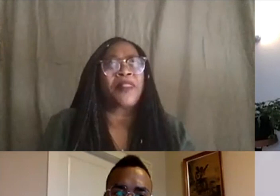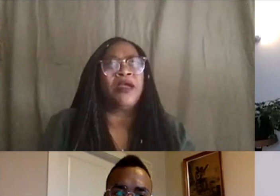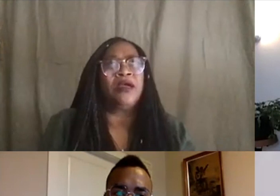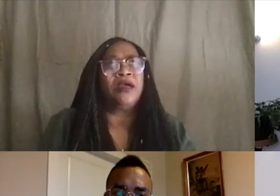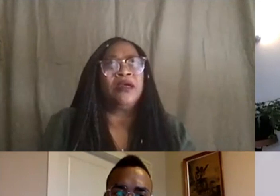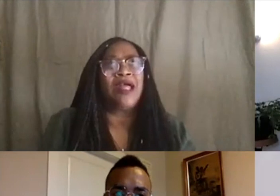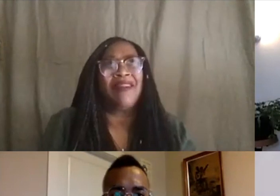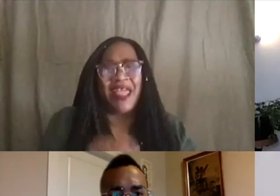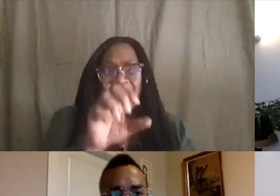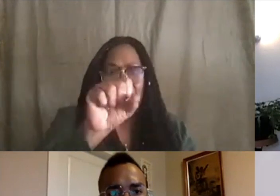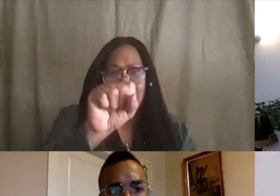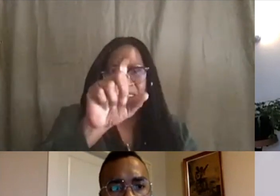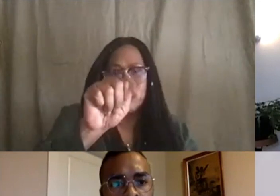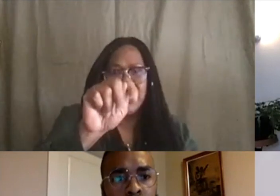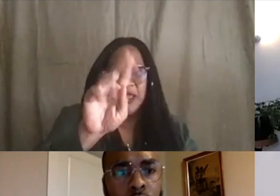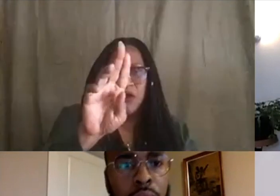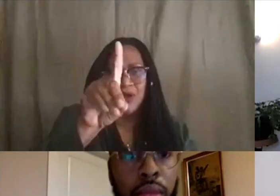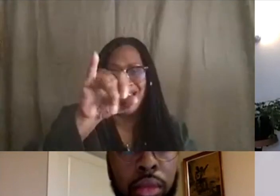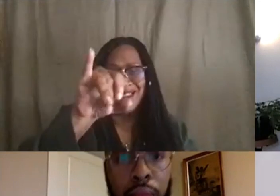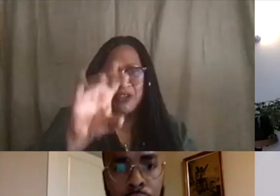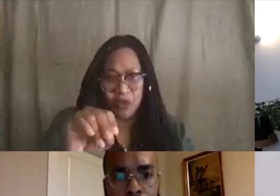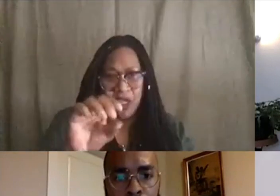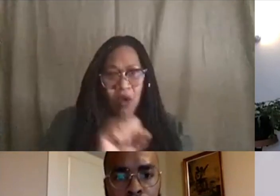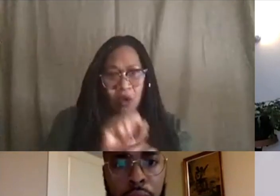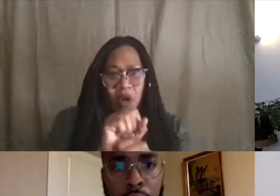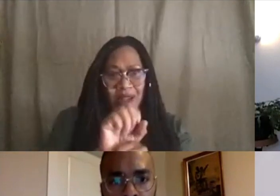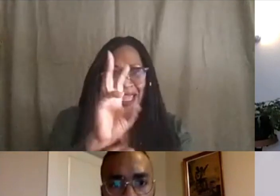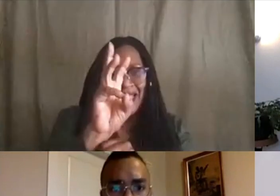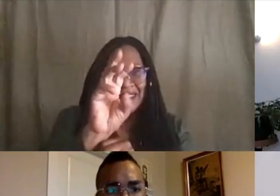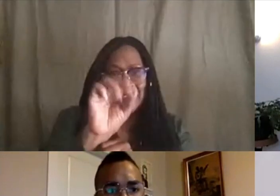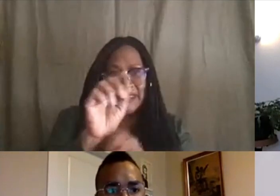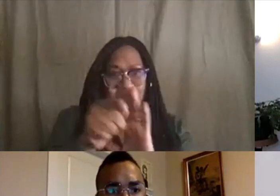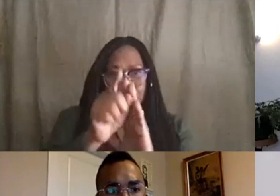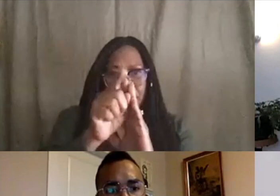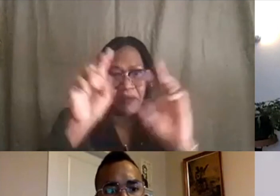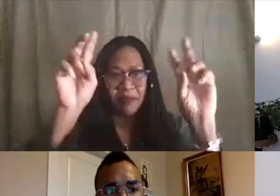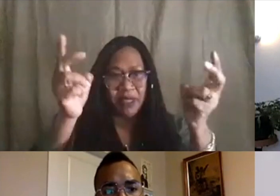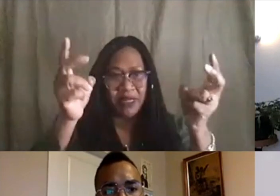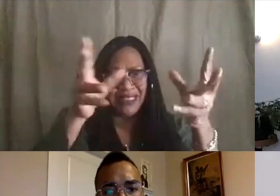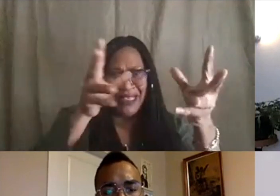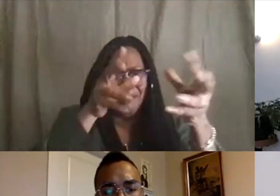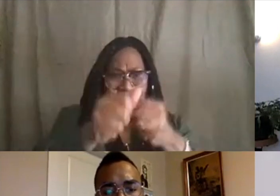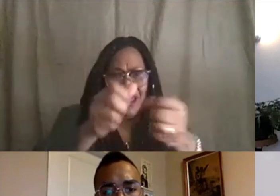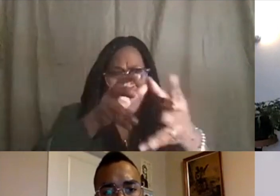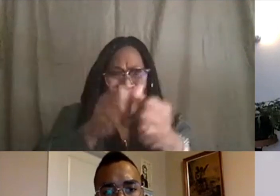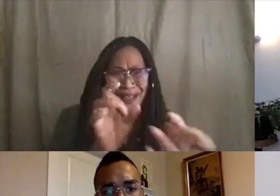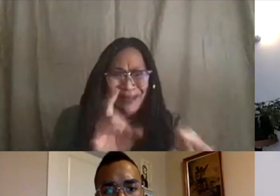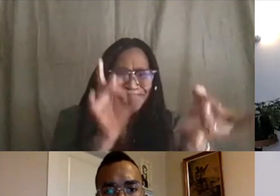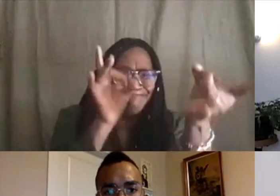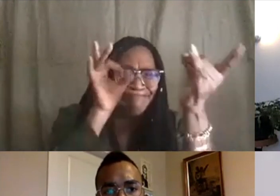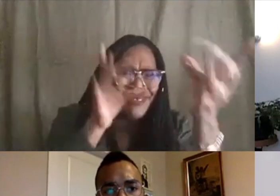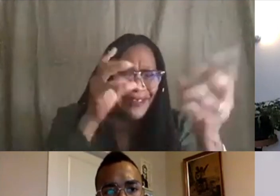video work. It's 16 minutes. It features a series of violent lynchings and this